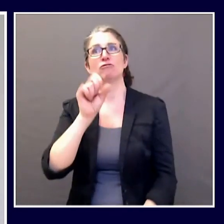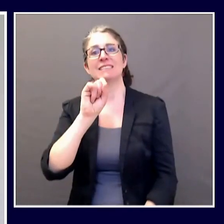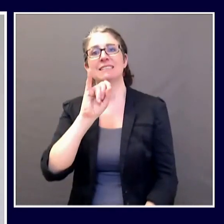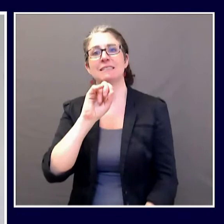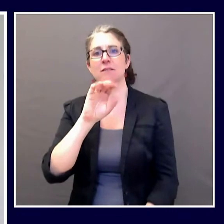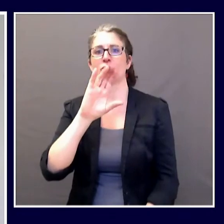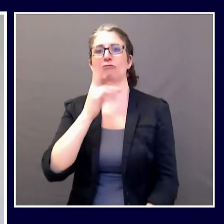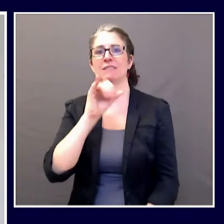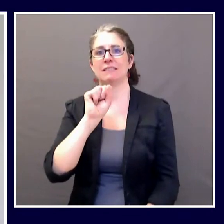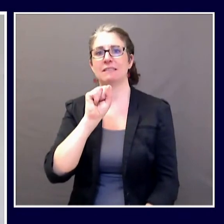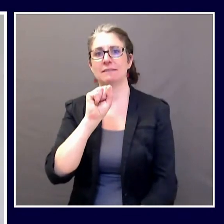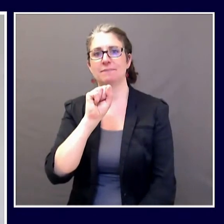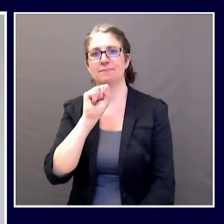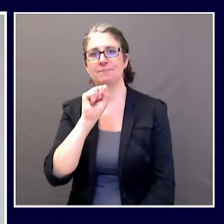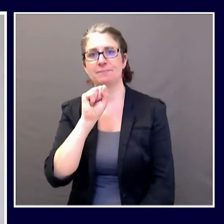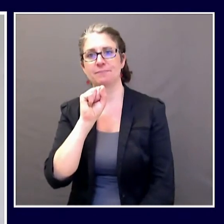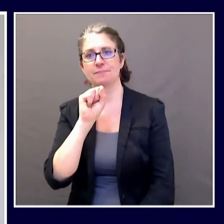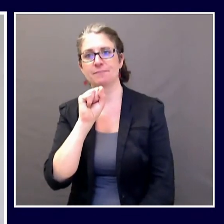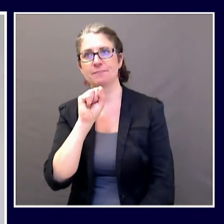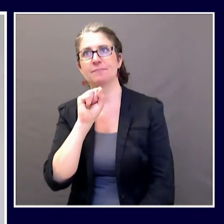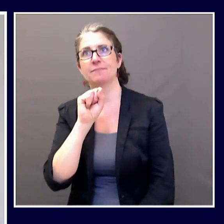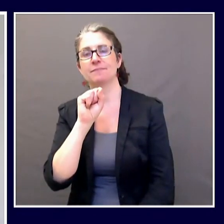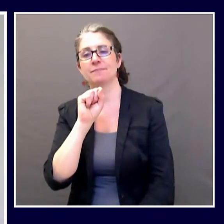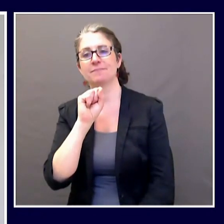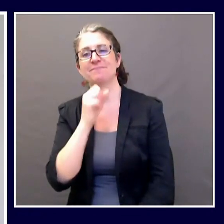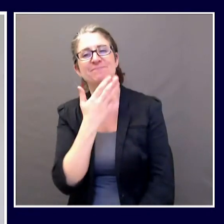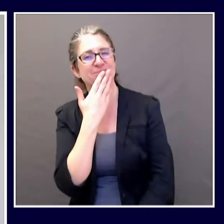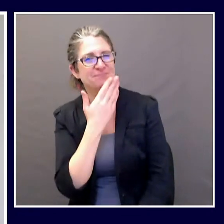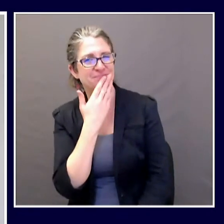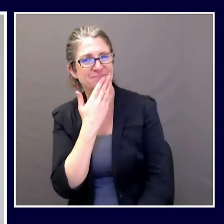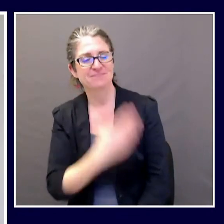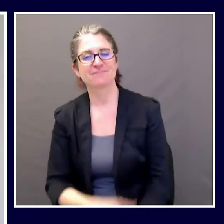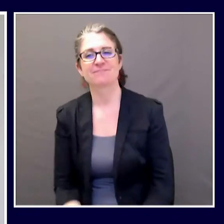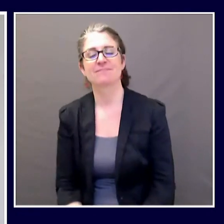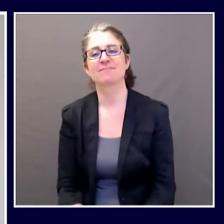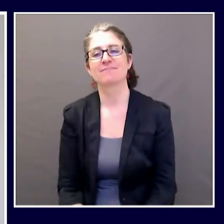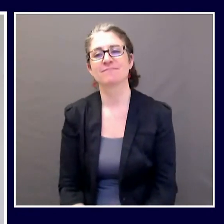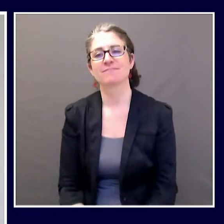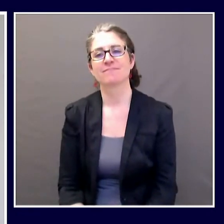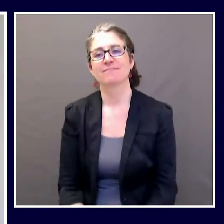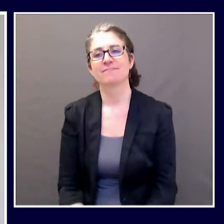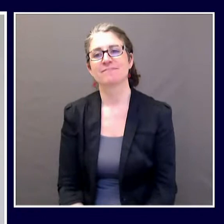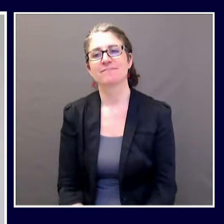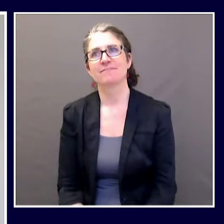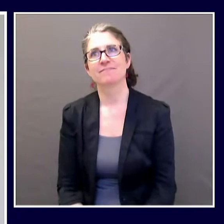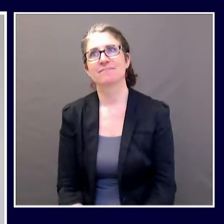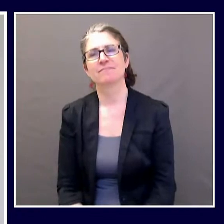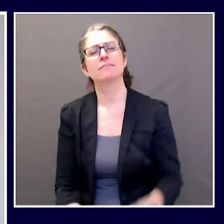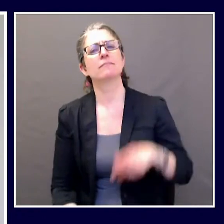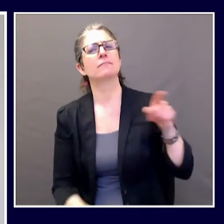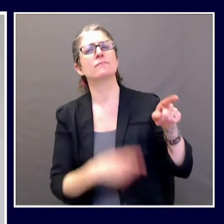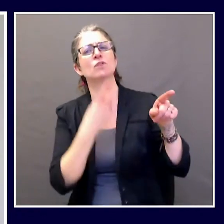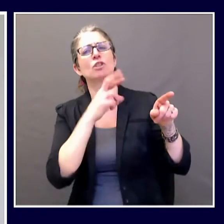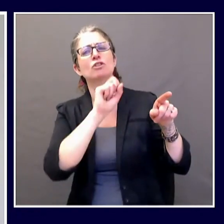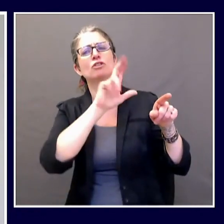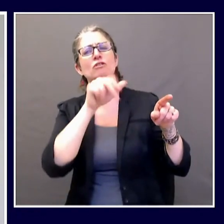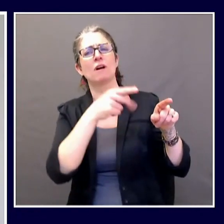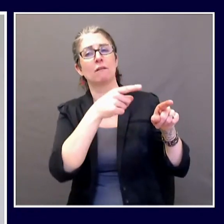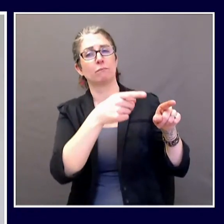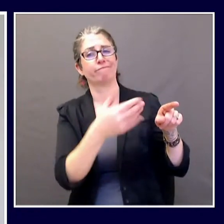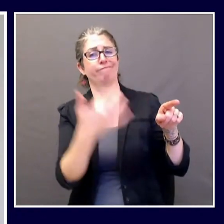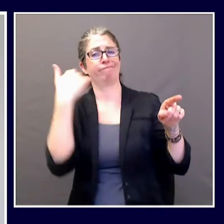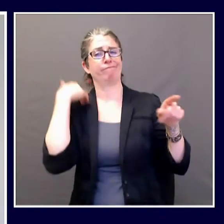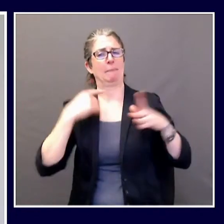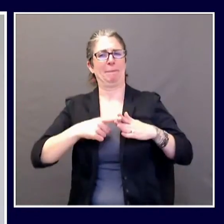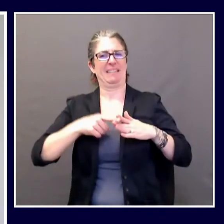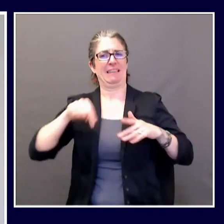Hi, Dr. Shah and Commissioner Lambrou. Wanted to talk about something, Dr. Shah, that you had kind of mentioned off the top was the speed with which